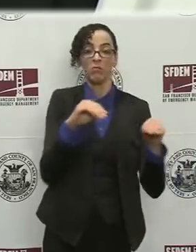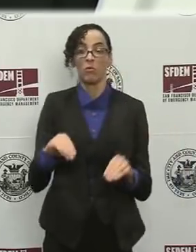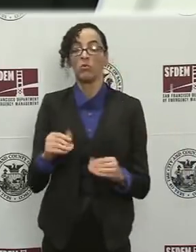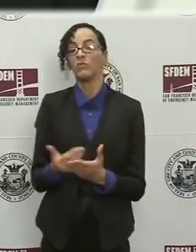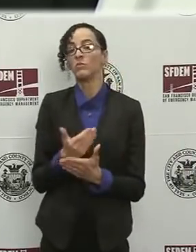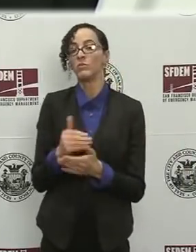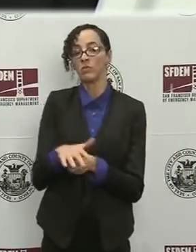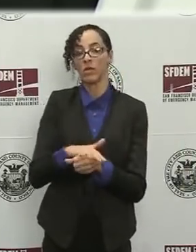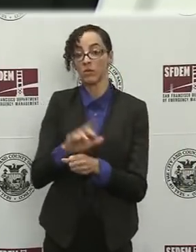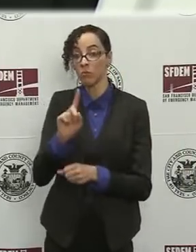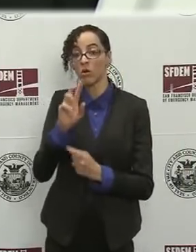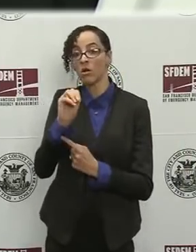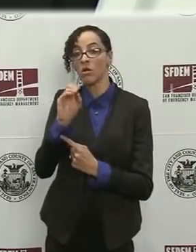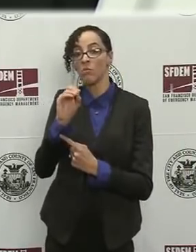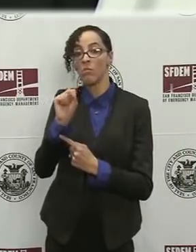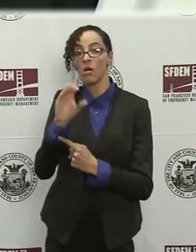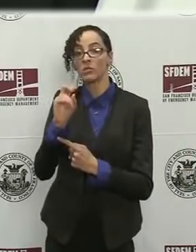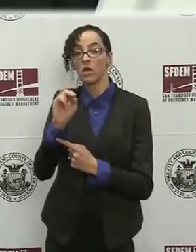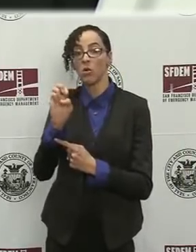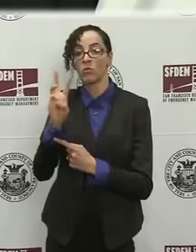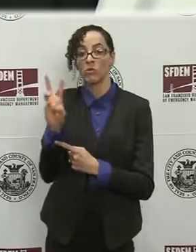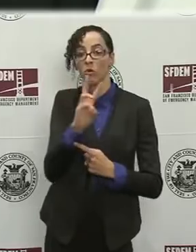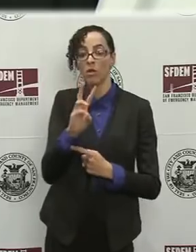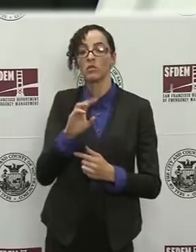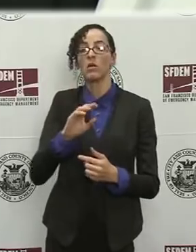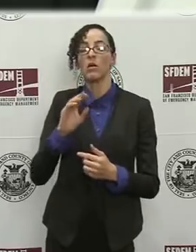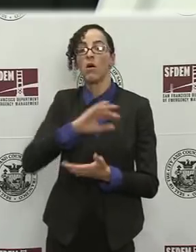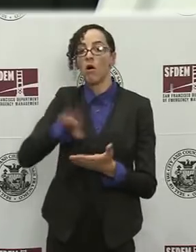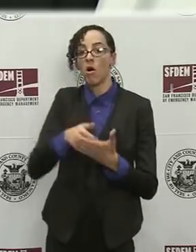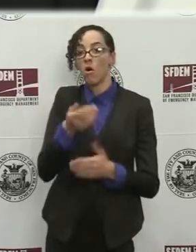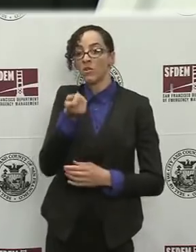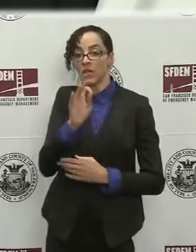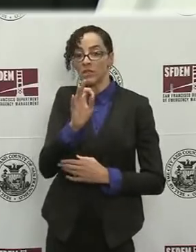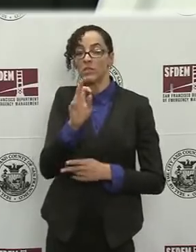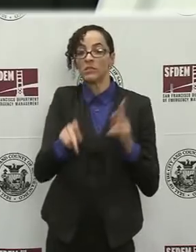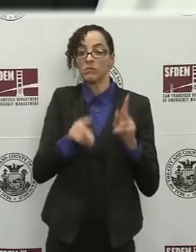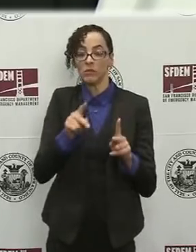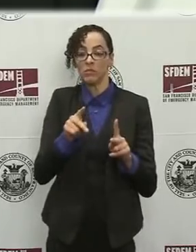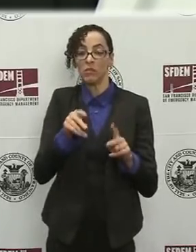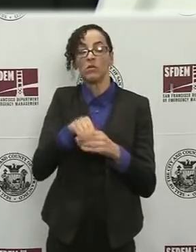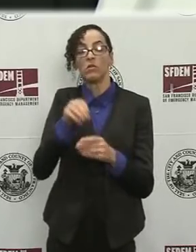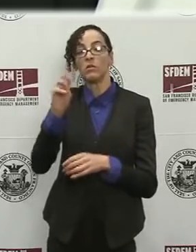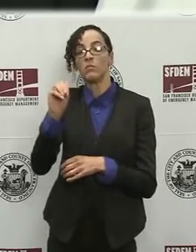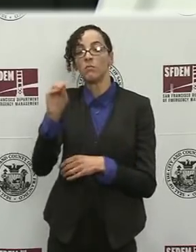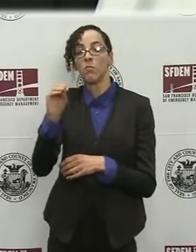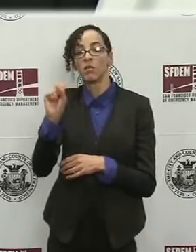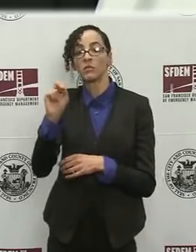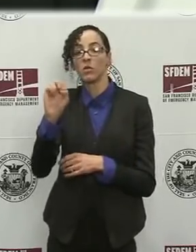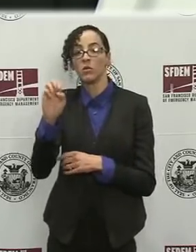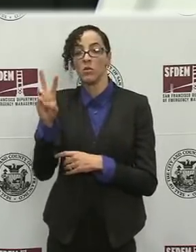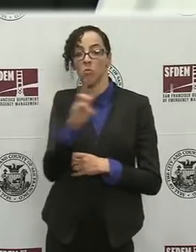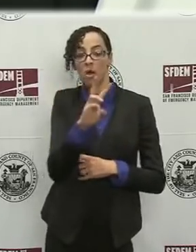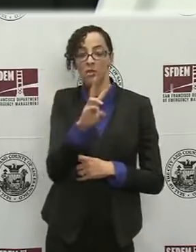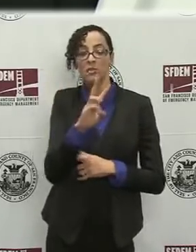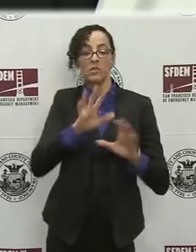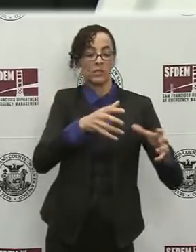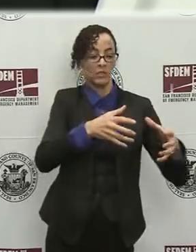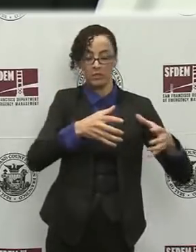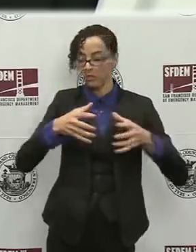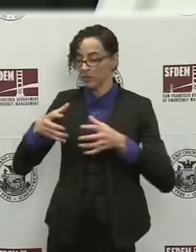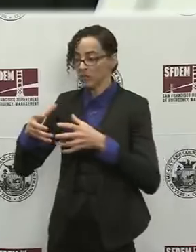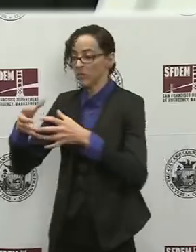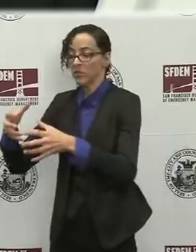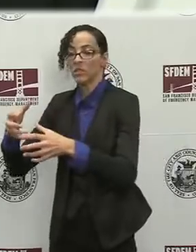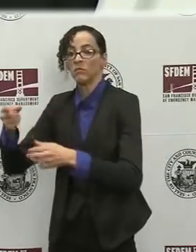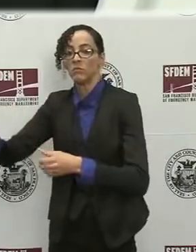West. All 19 individuals at Moscone West are being moved into quarantine into hotels as a